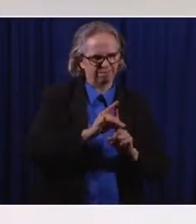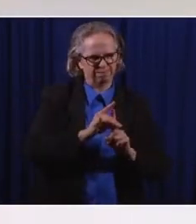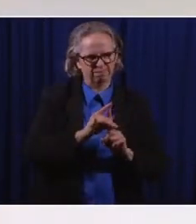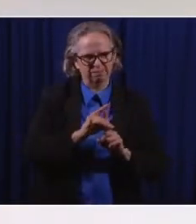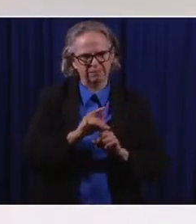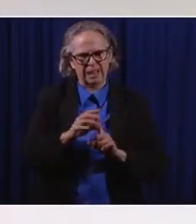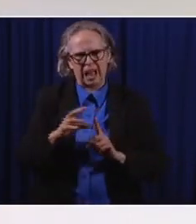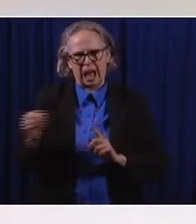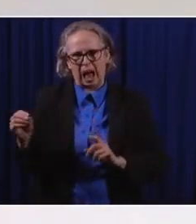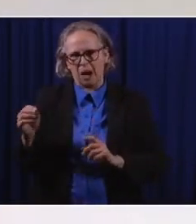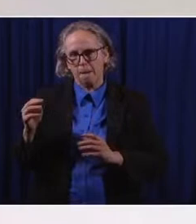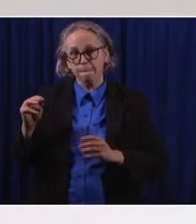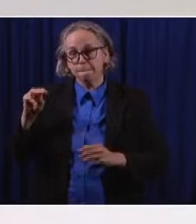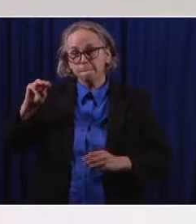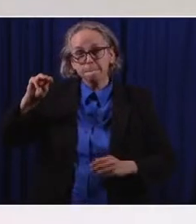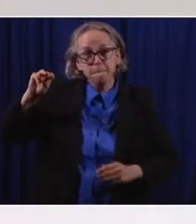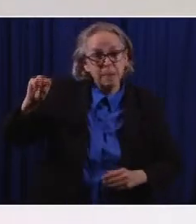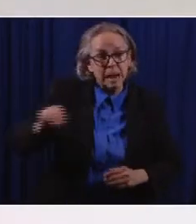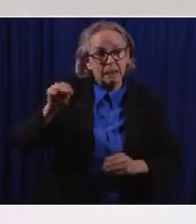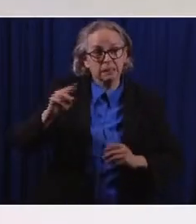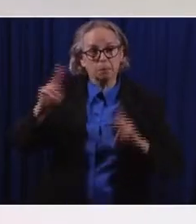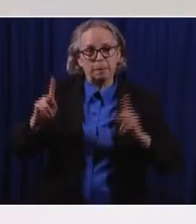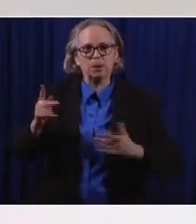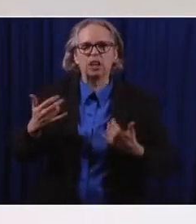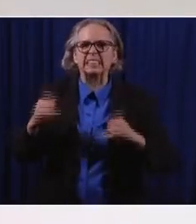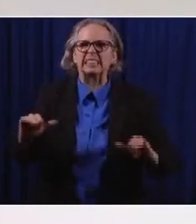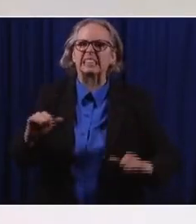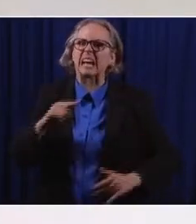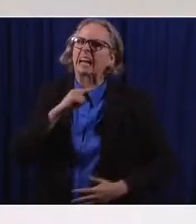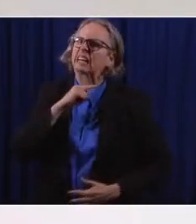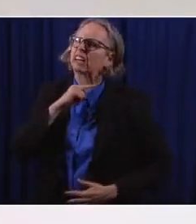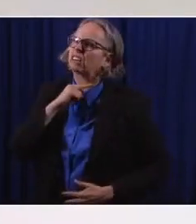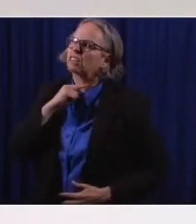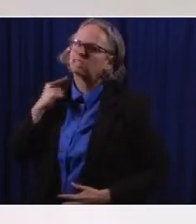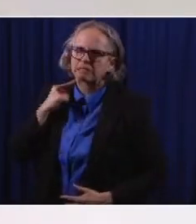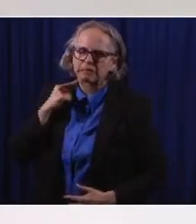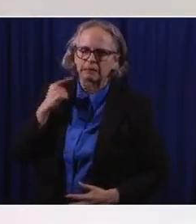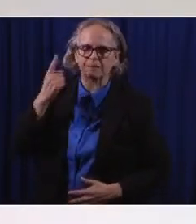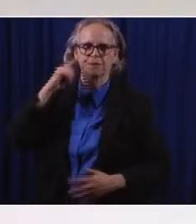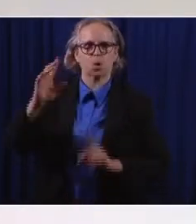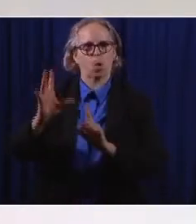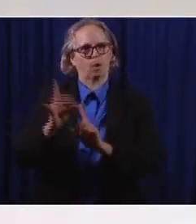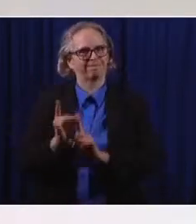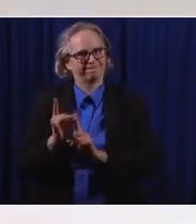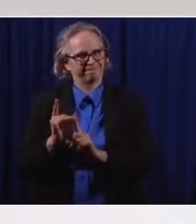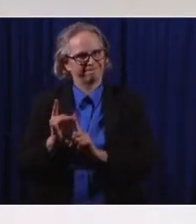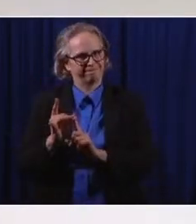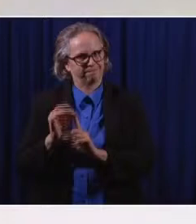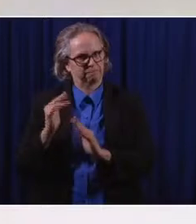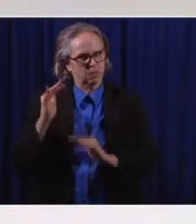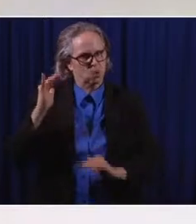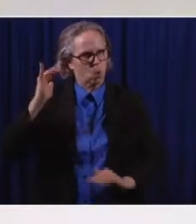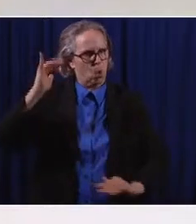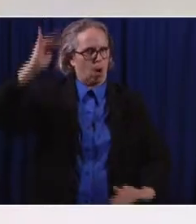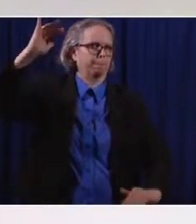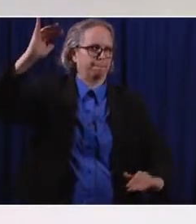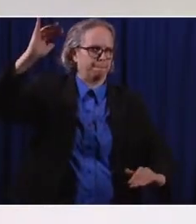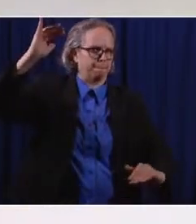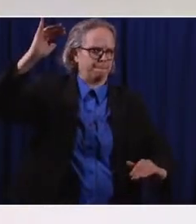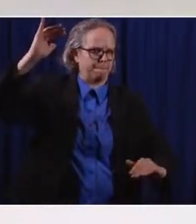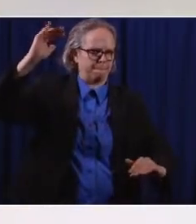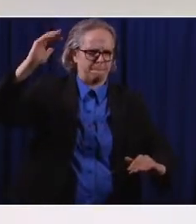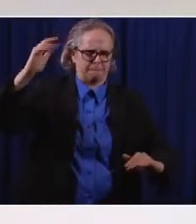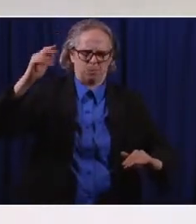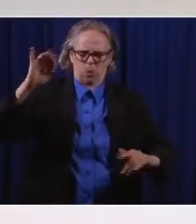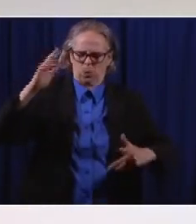public health efforts which have worked to keep the prevalence of disease low are still needed to prevent ongoing and forward transmission.